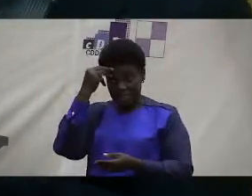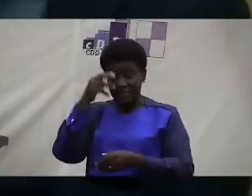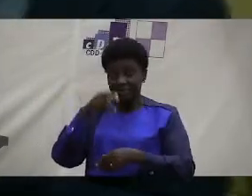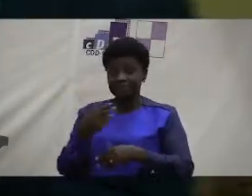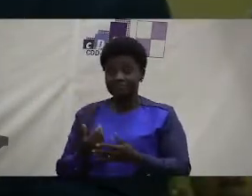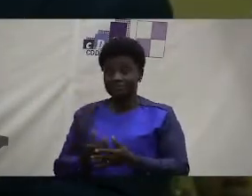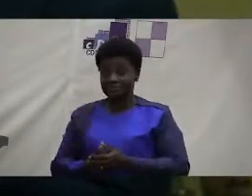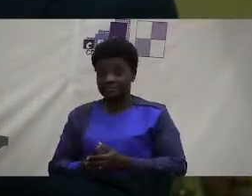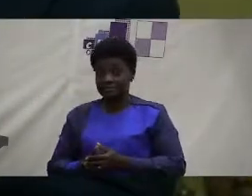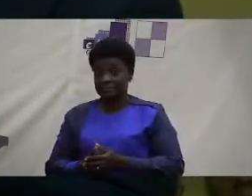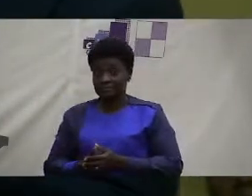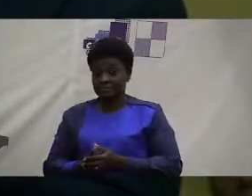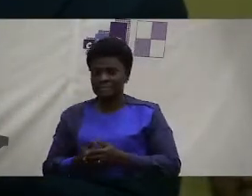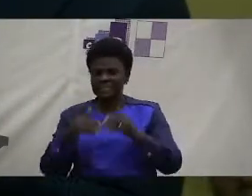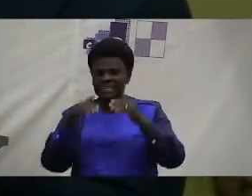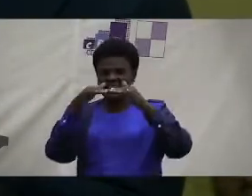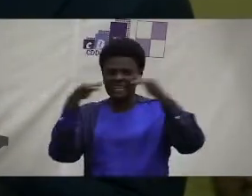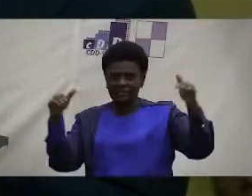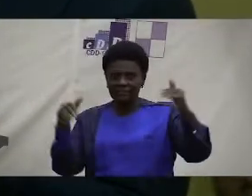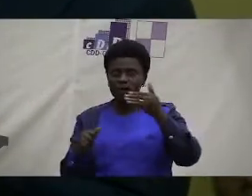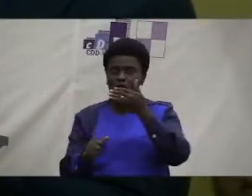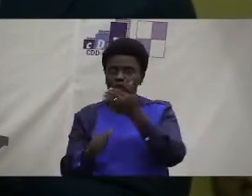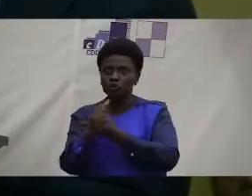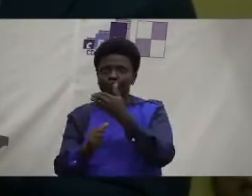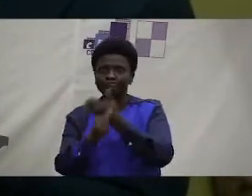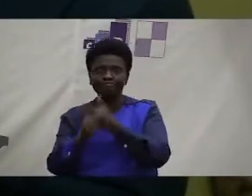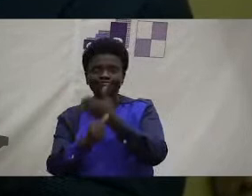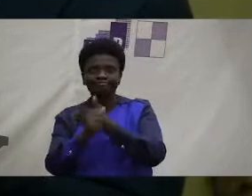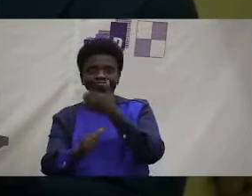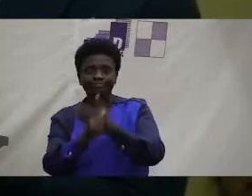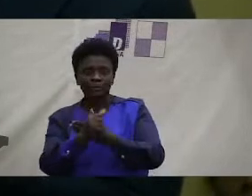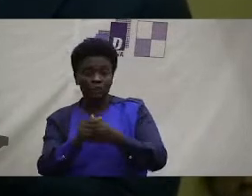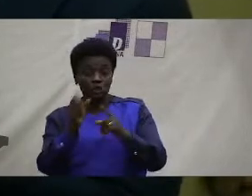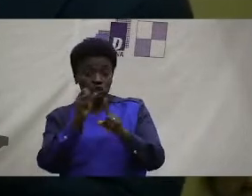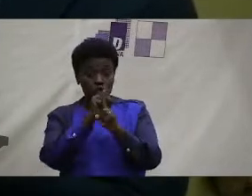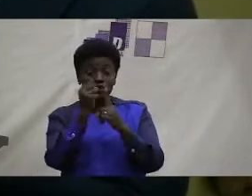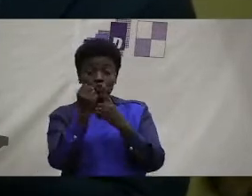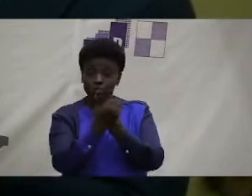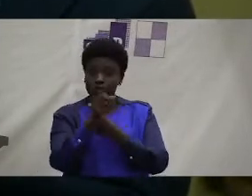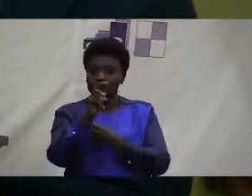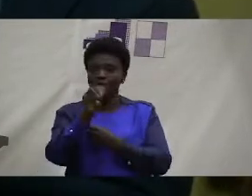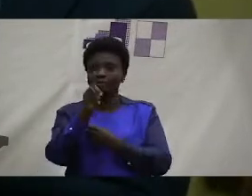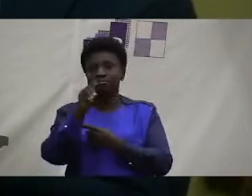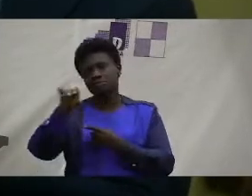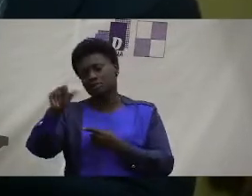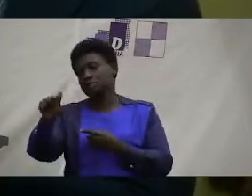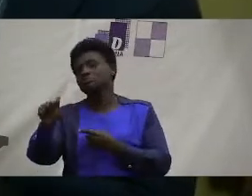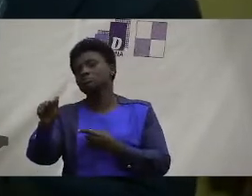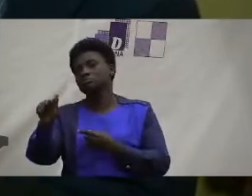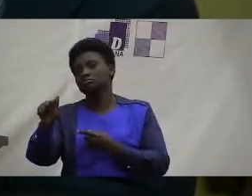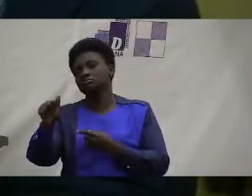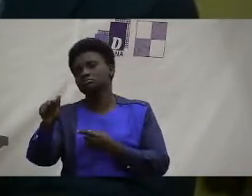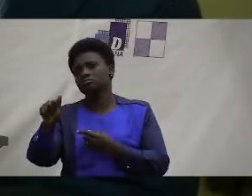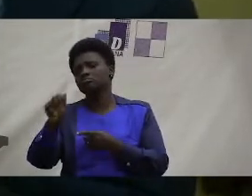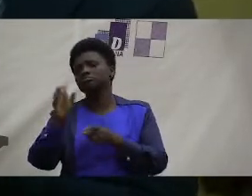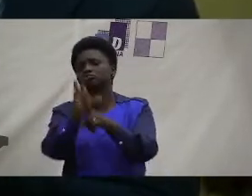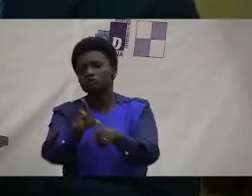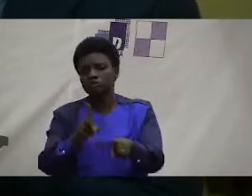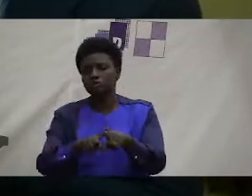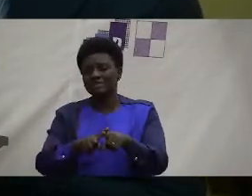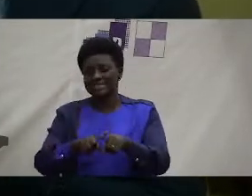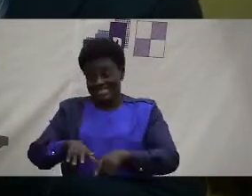respond, the level of threat that social media polarization is posing to the civil